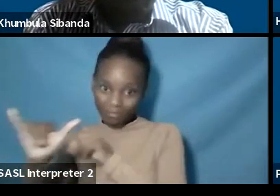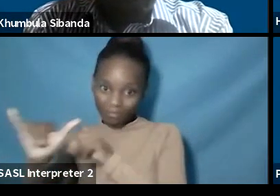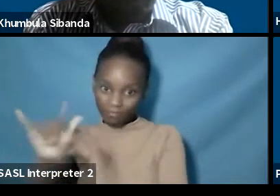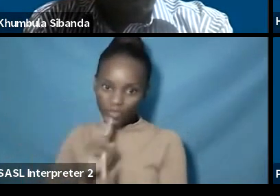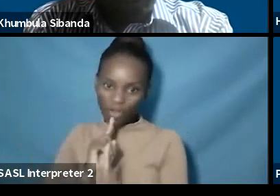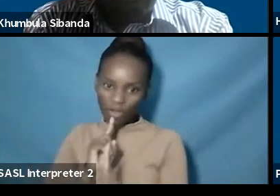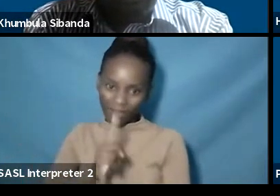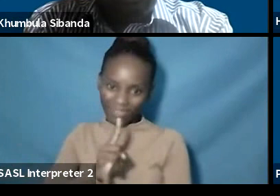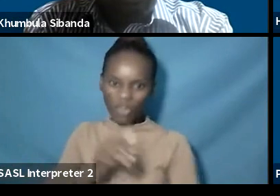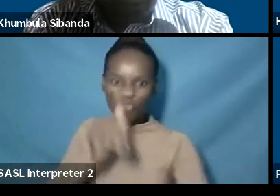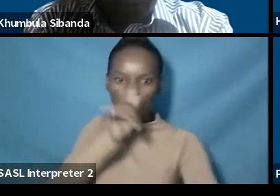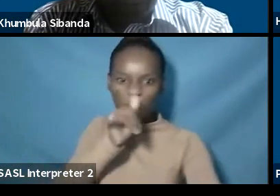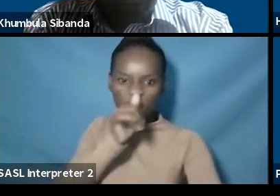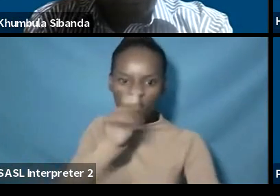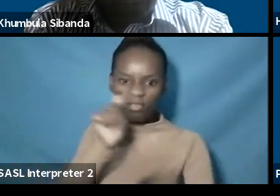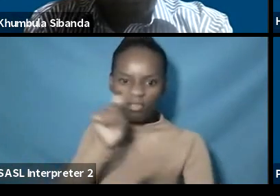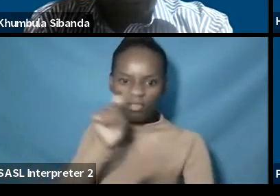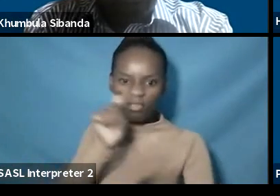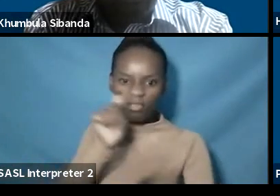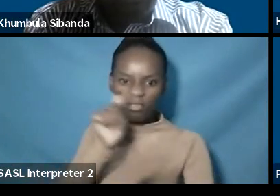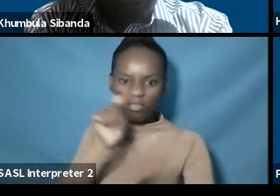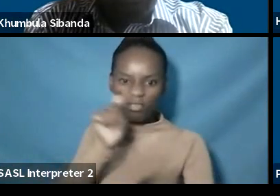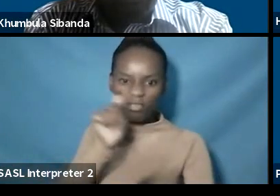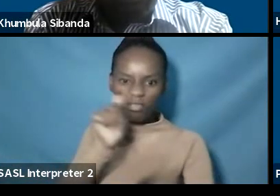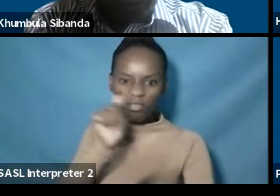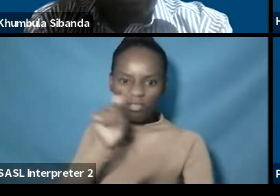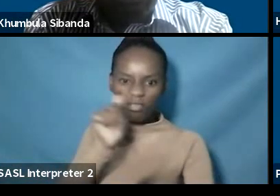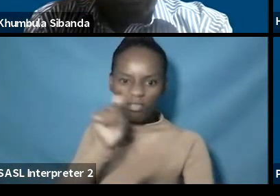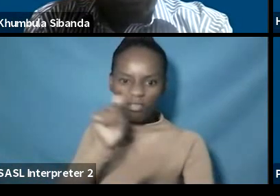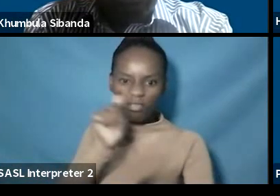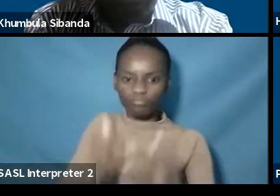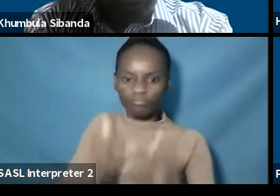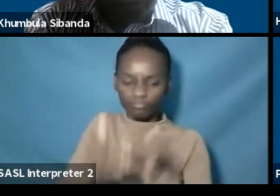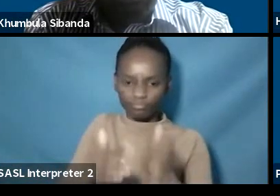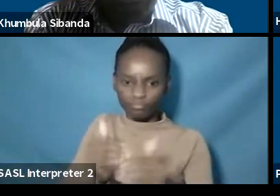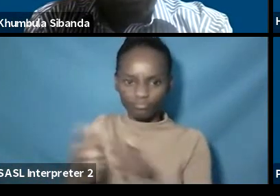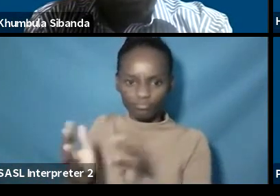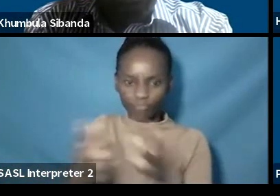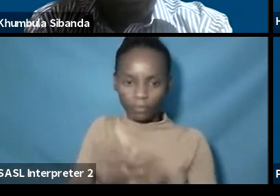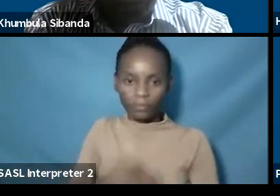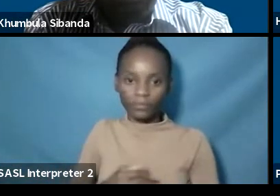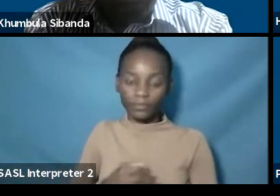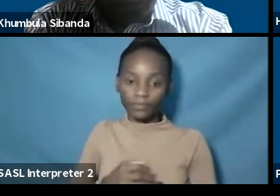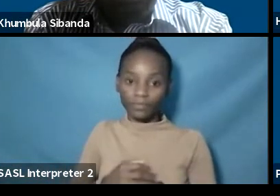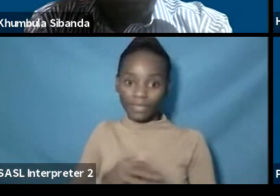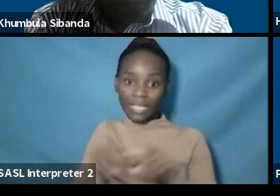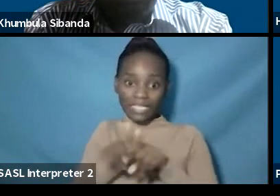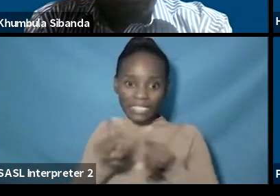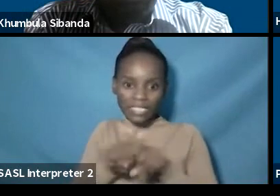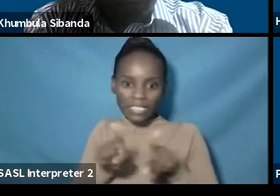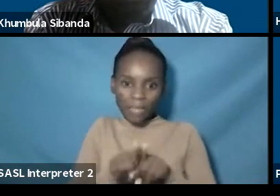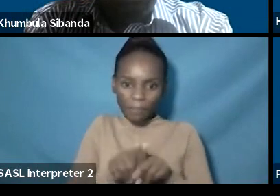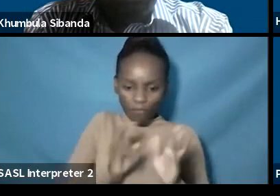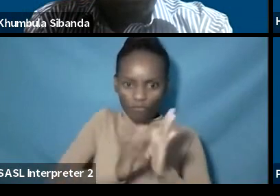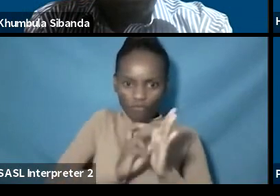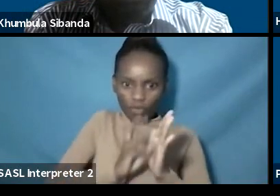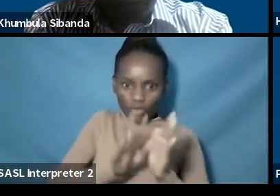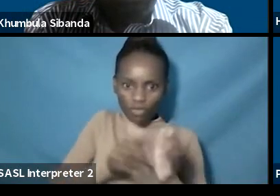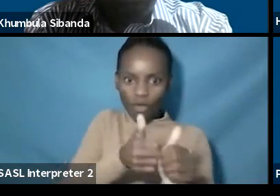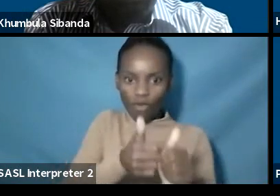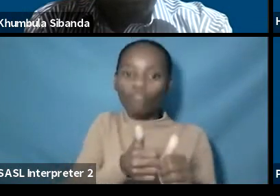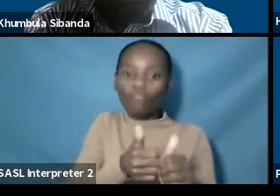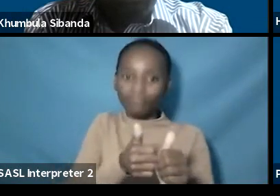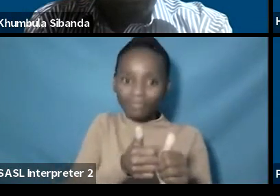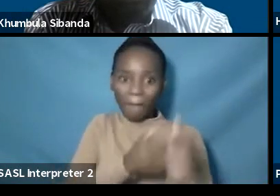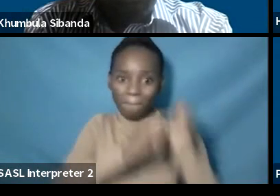staff, as we detect and take corrective measures in the form of penalties. Where we cannot impose